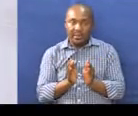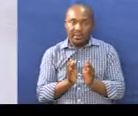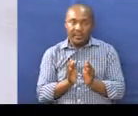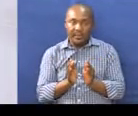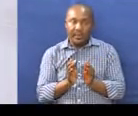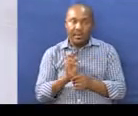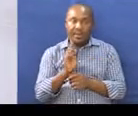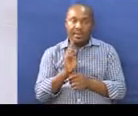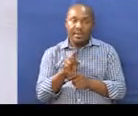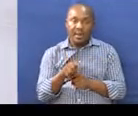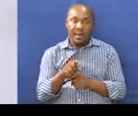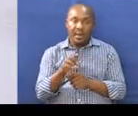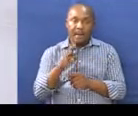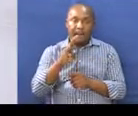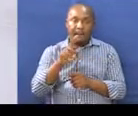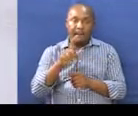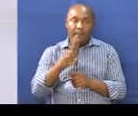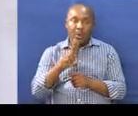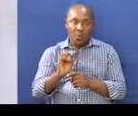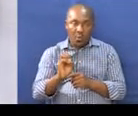the blue color